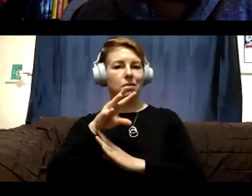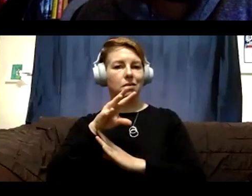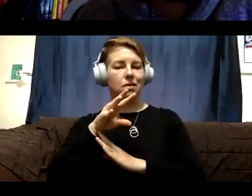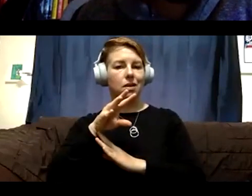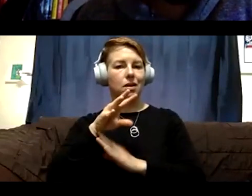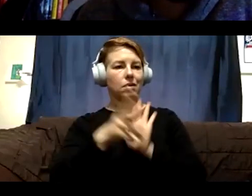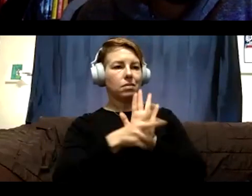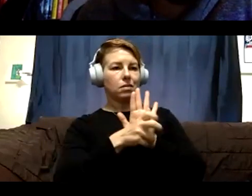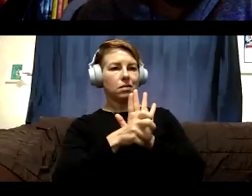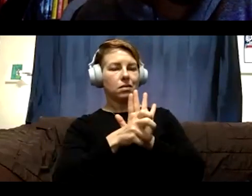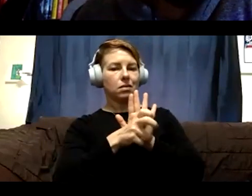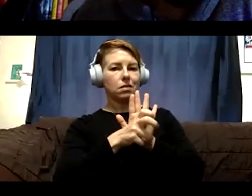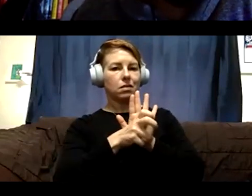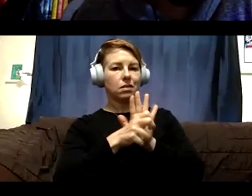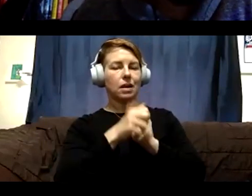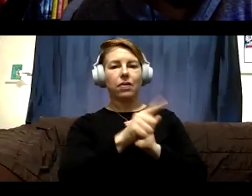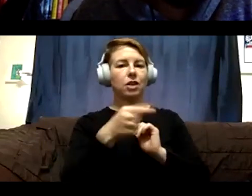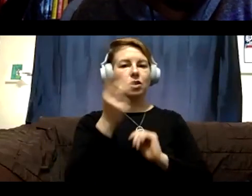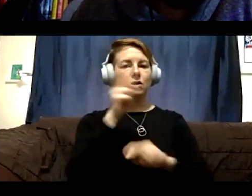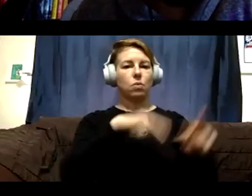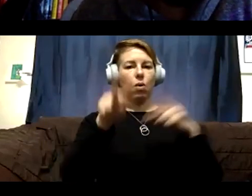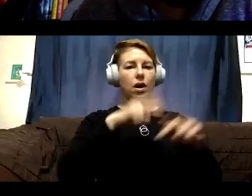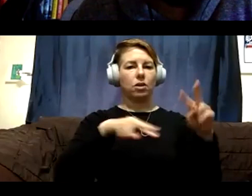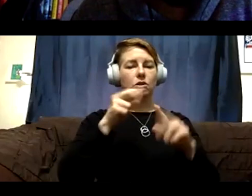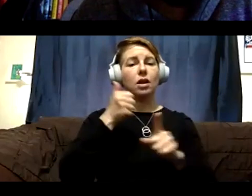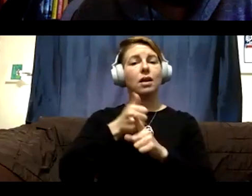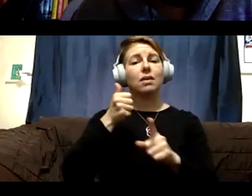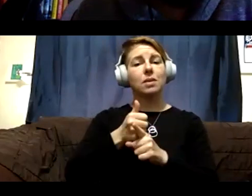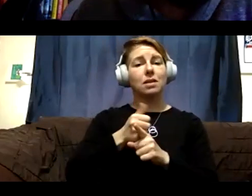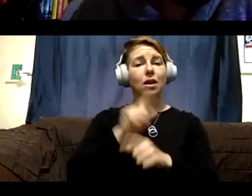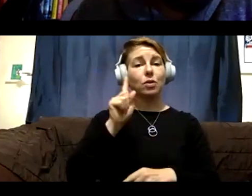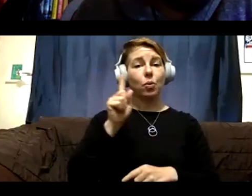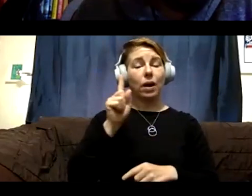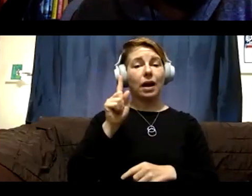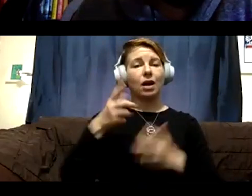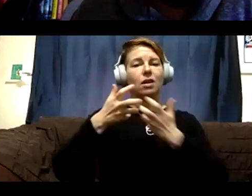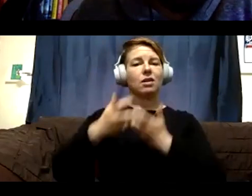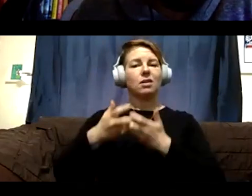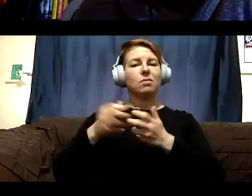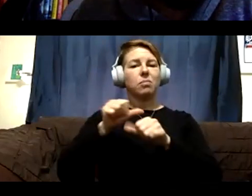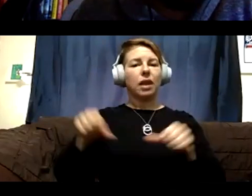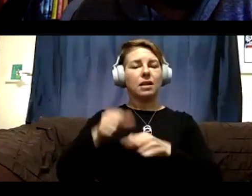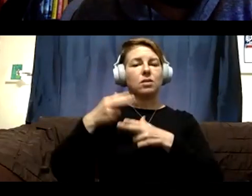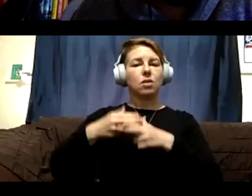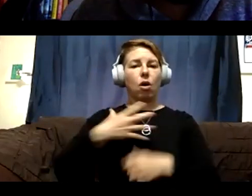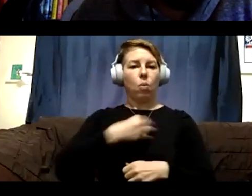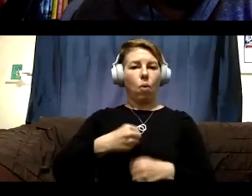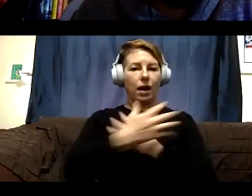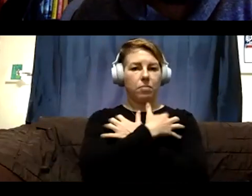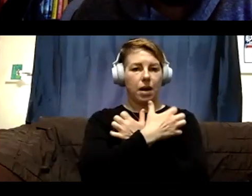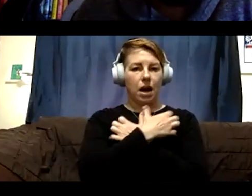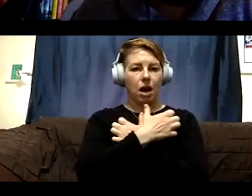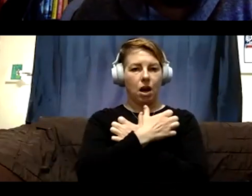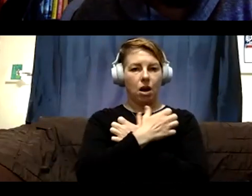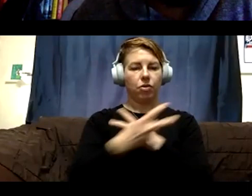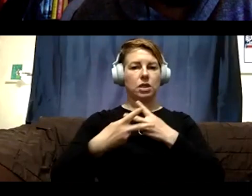a signal from a transmitter at a facility called White Bear. Get to White Bear, destroy the transmitter, and free the world